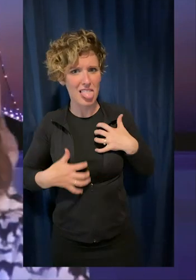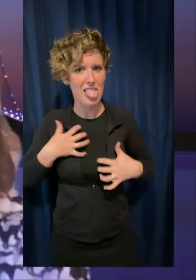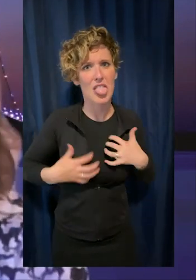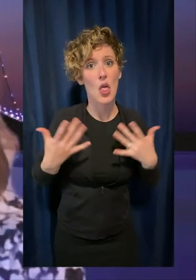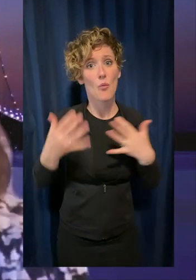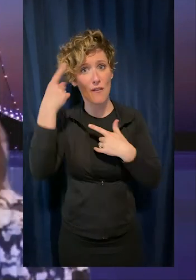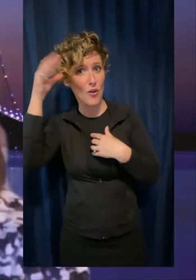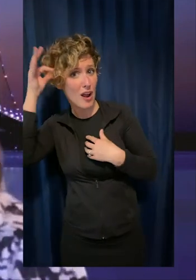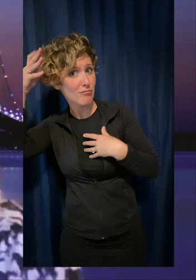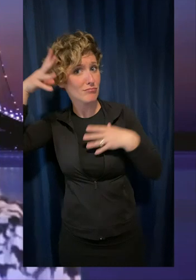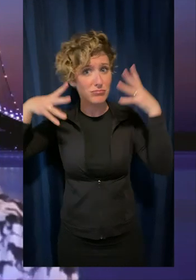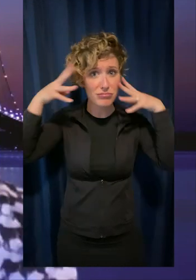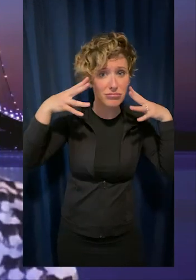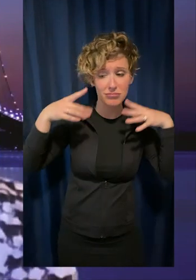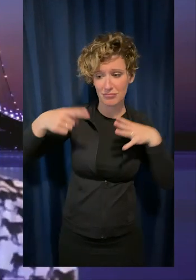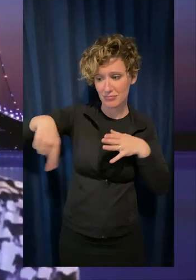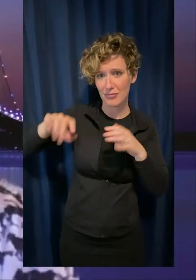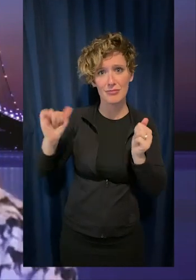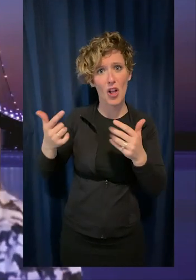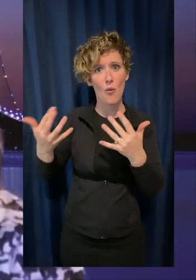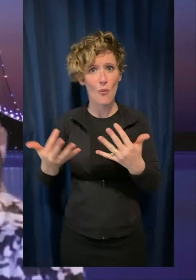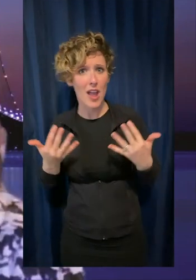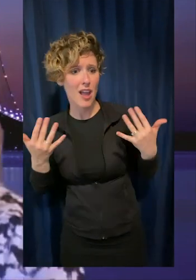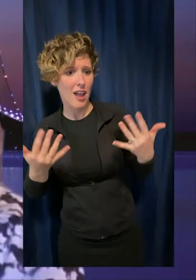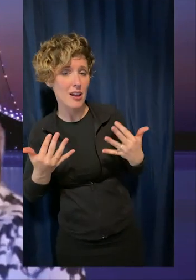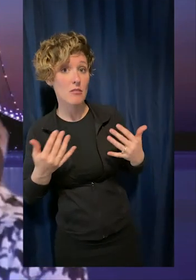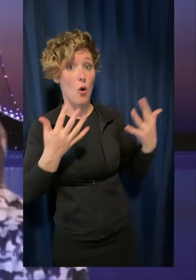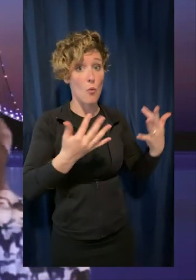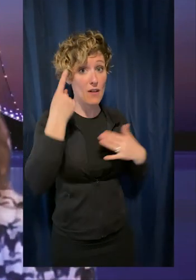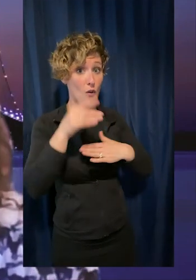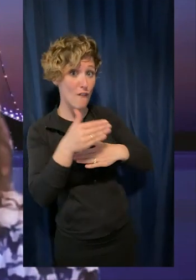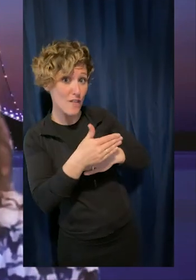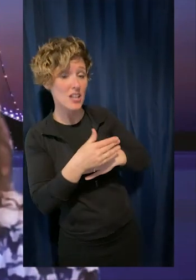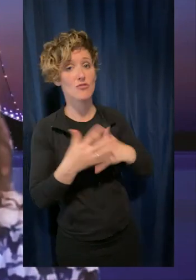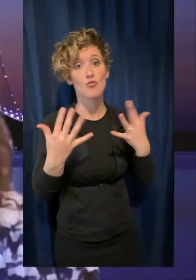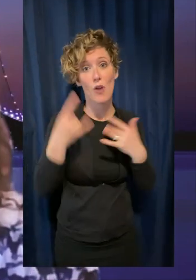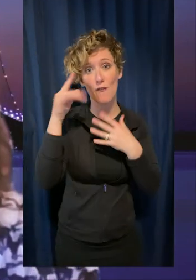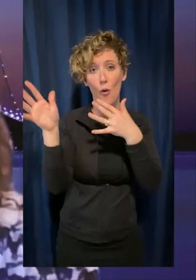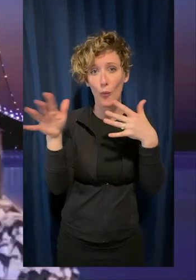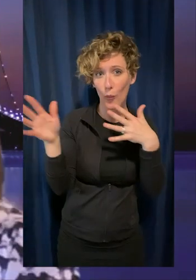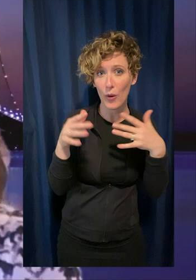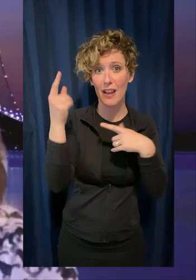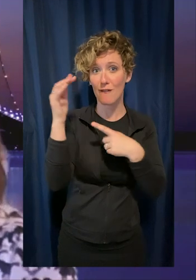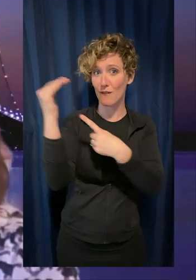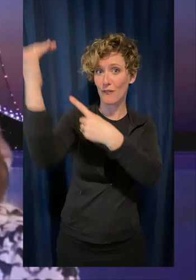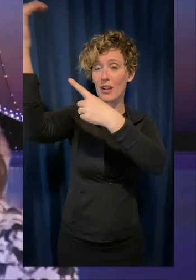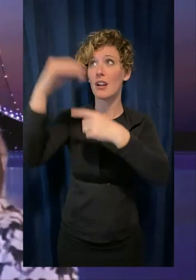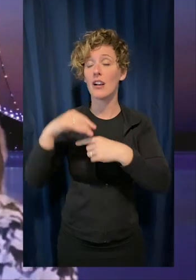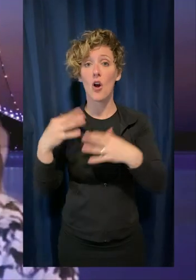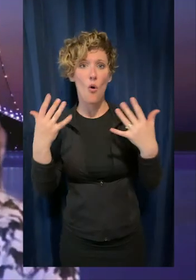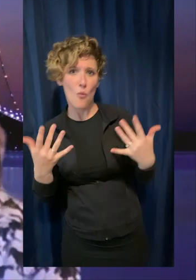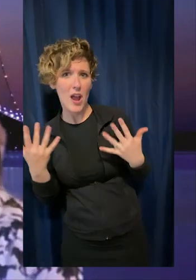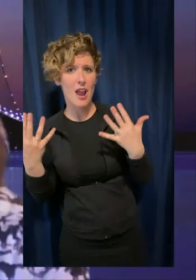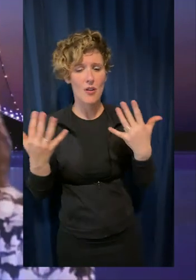is just waiting. Waiting for the fish to bite, or waiting for the wind to fly a kite. Or waiting around for Friday night,